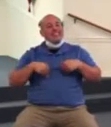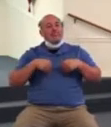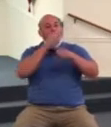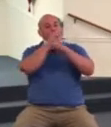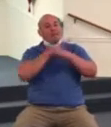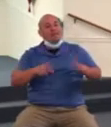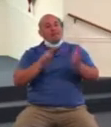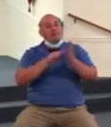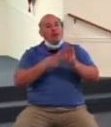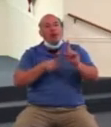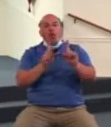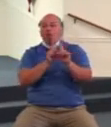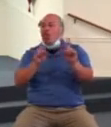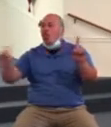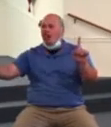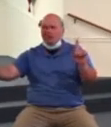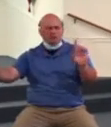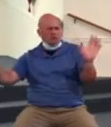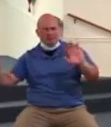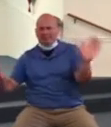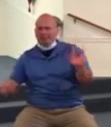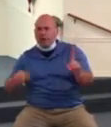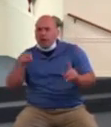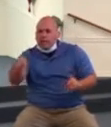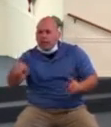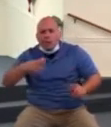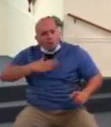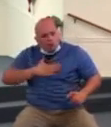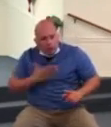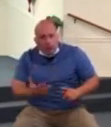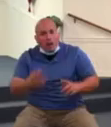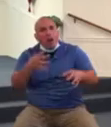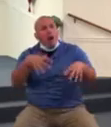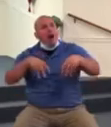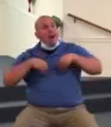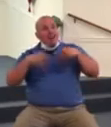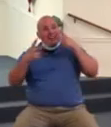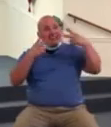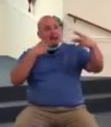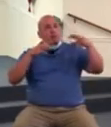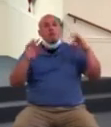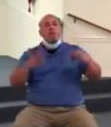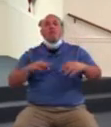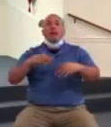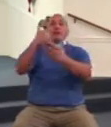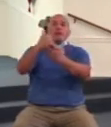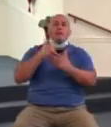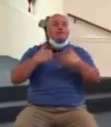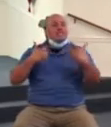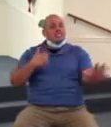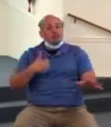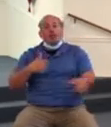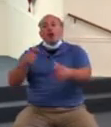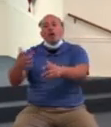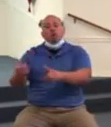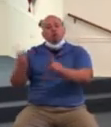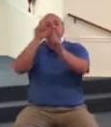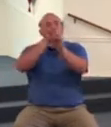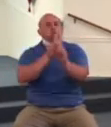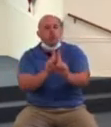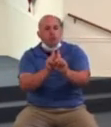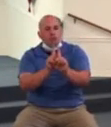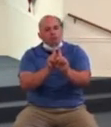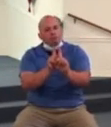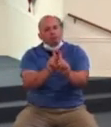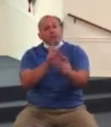about God. No, he received God's help and he followed Jesus. To get God's help and then just